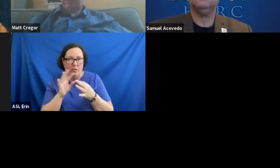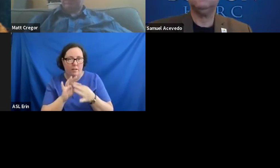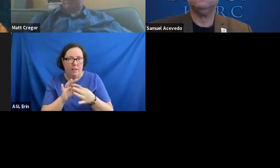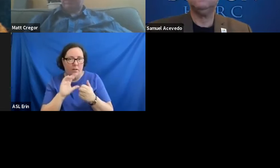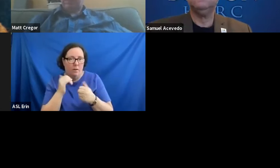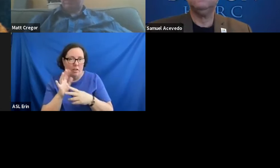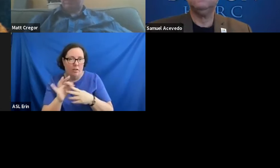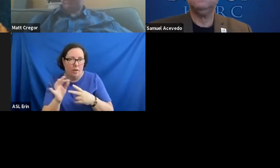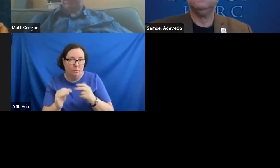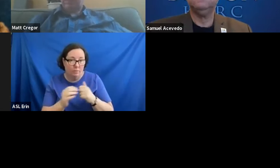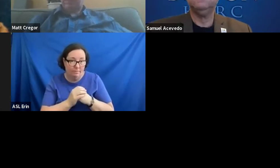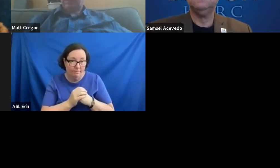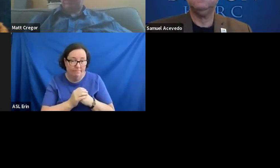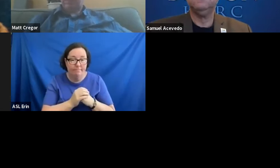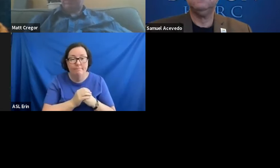options.